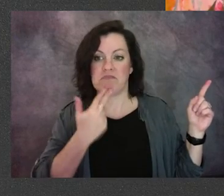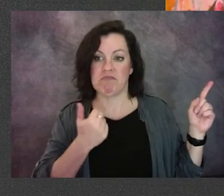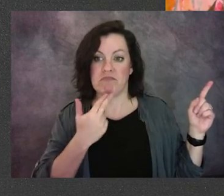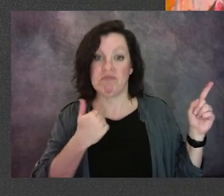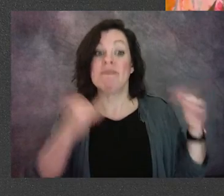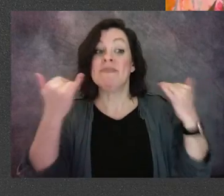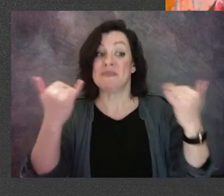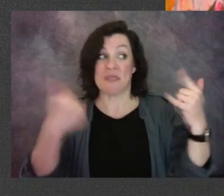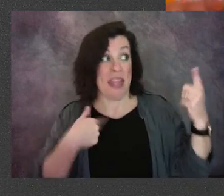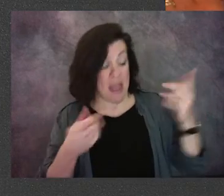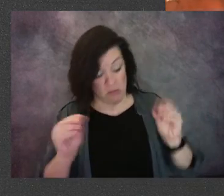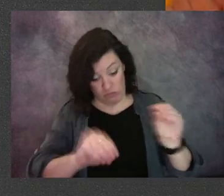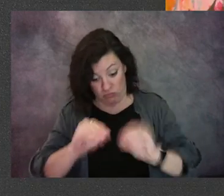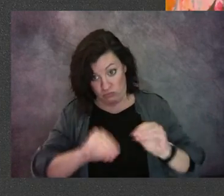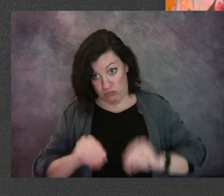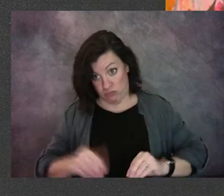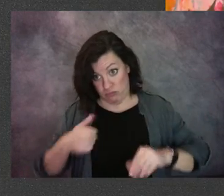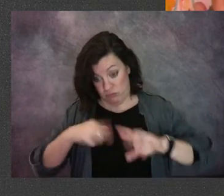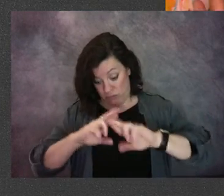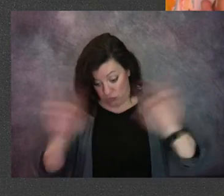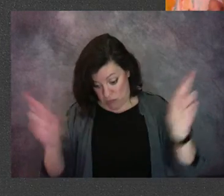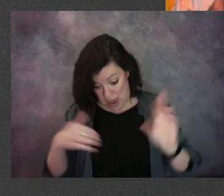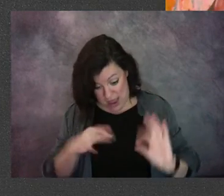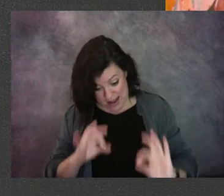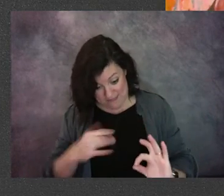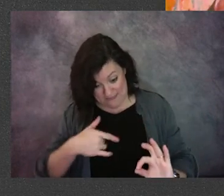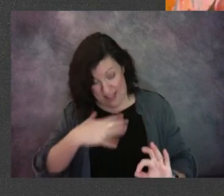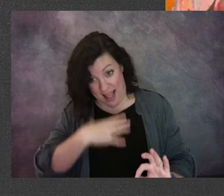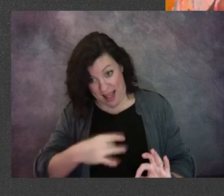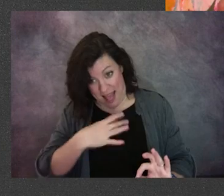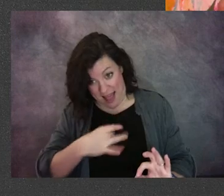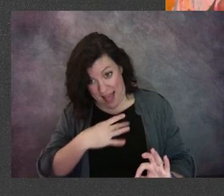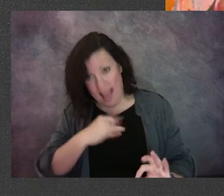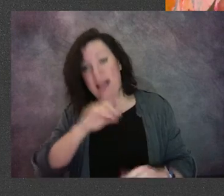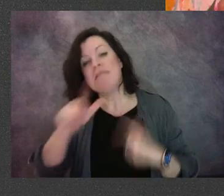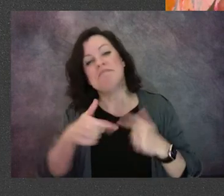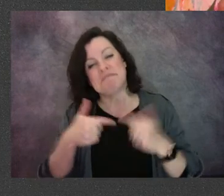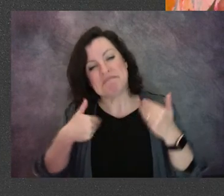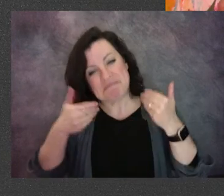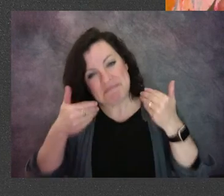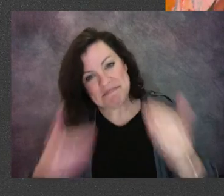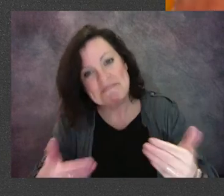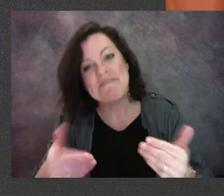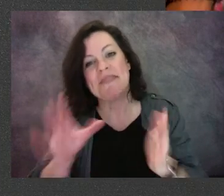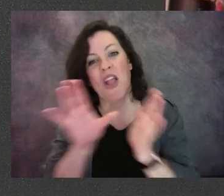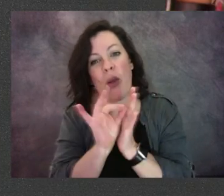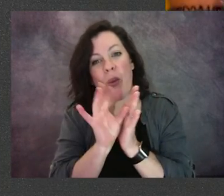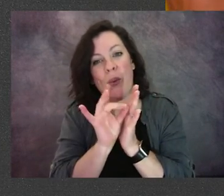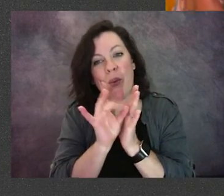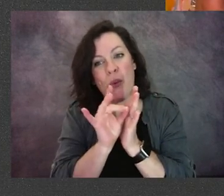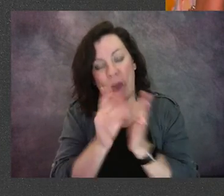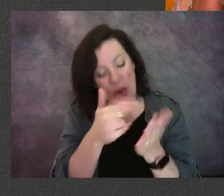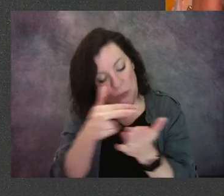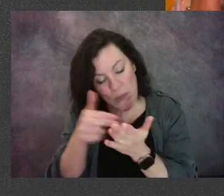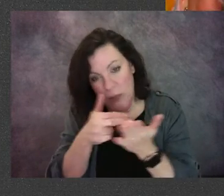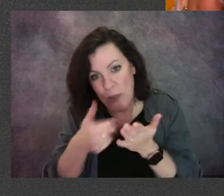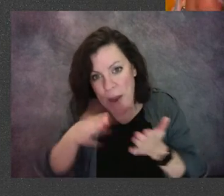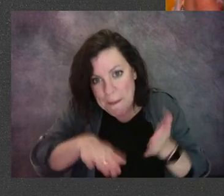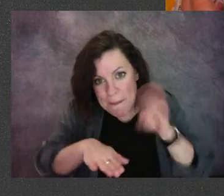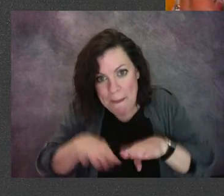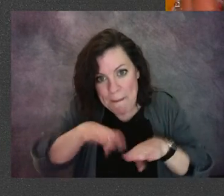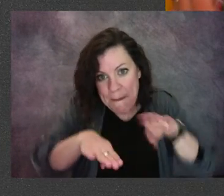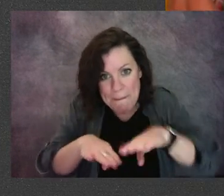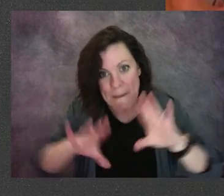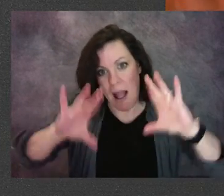Overlap it like that. When you're ready, you have your person all ready to go and laid out, you can go ahead and start gluing